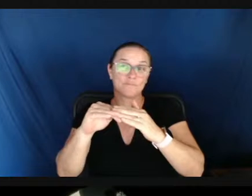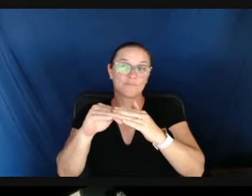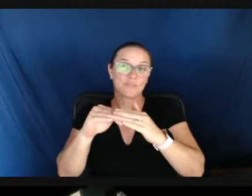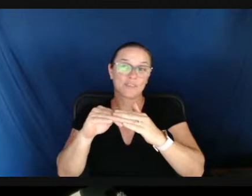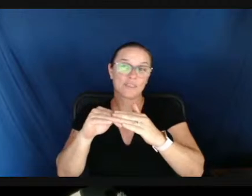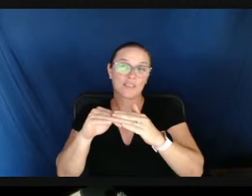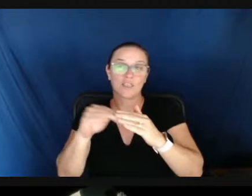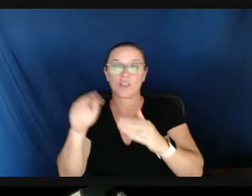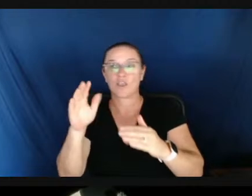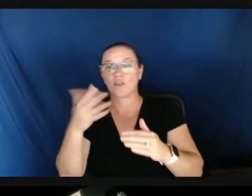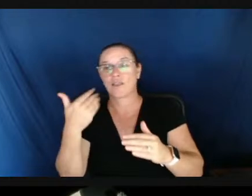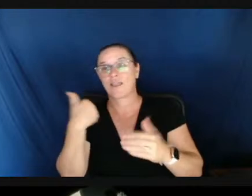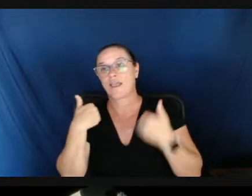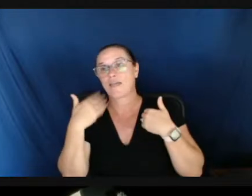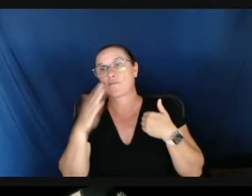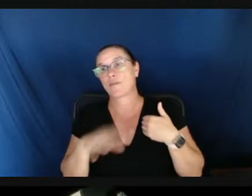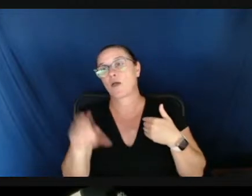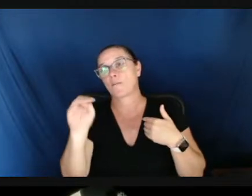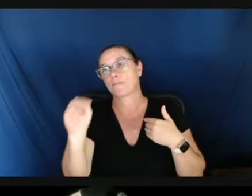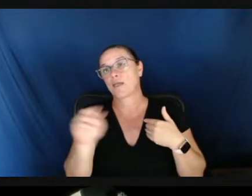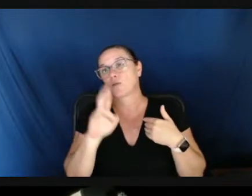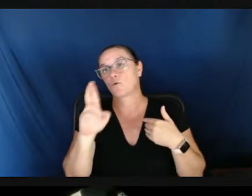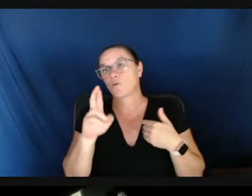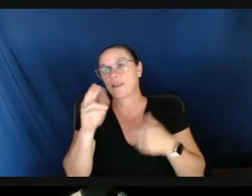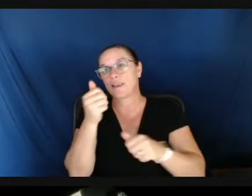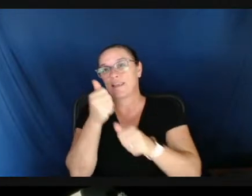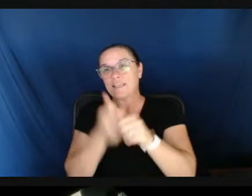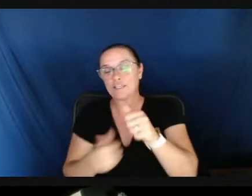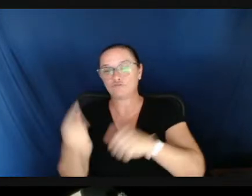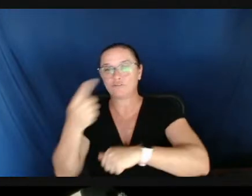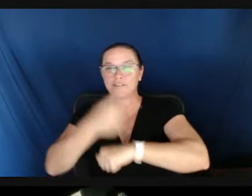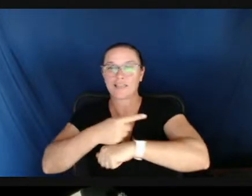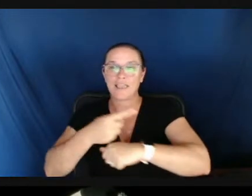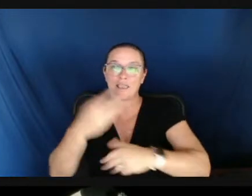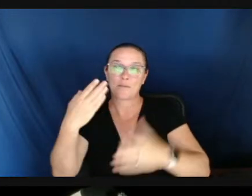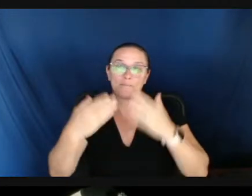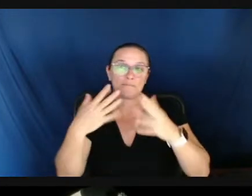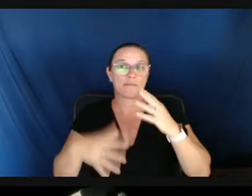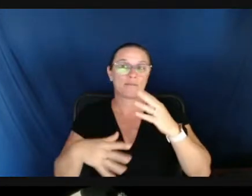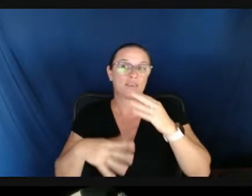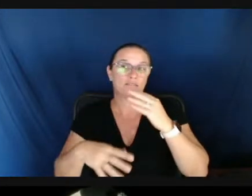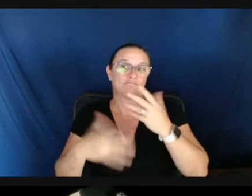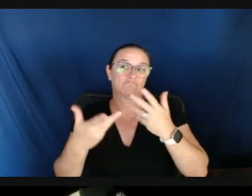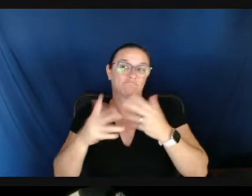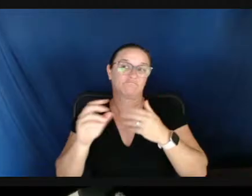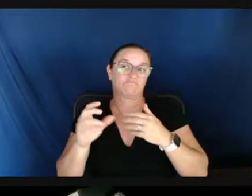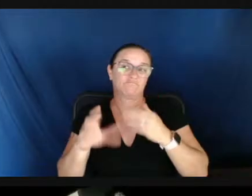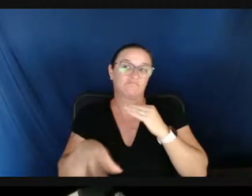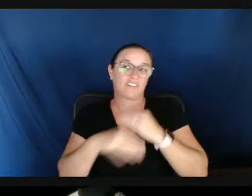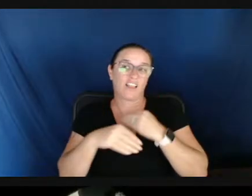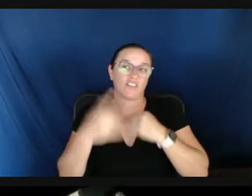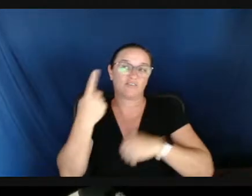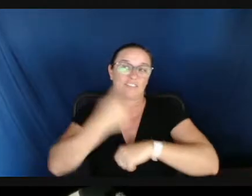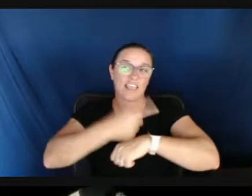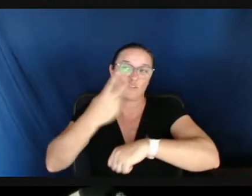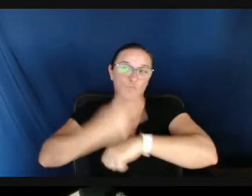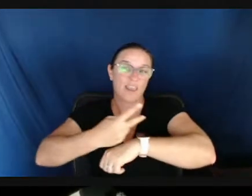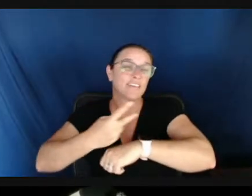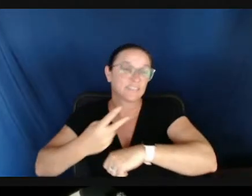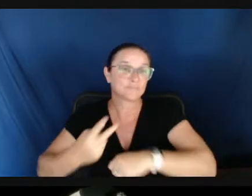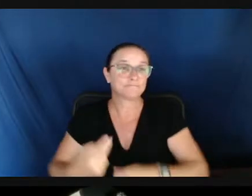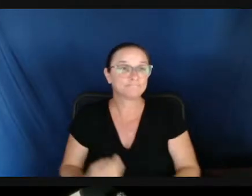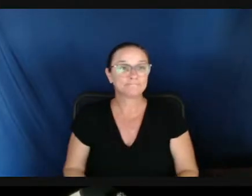at about a microradian per day here, then that might take another day or two beyond where we are presently